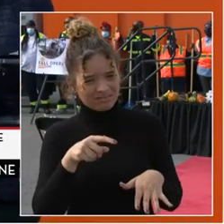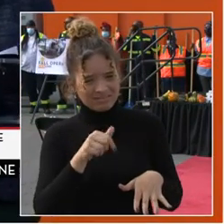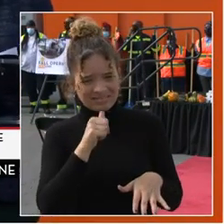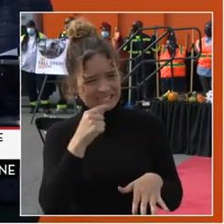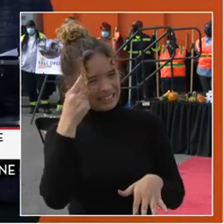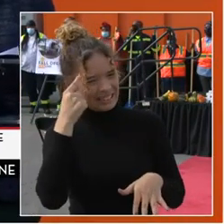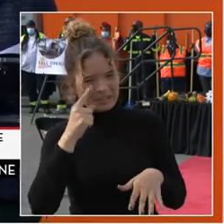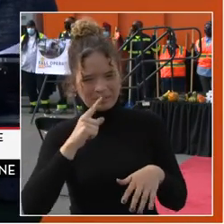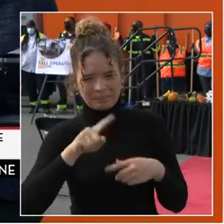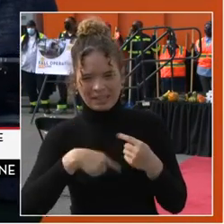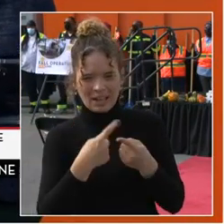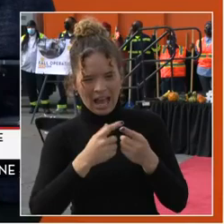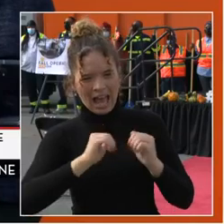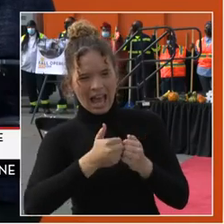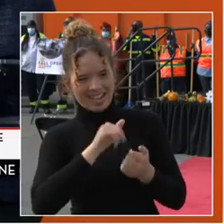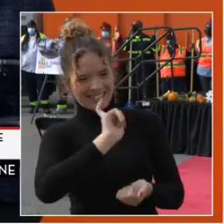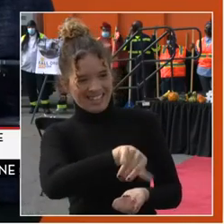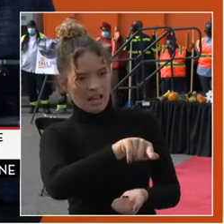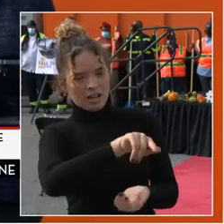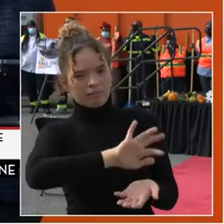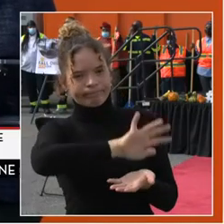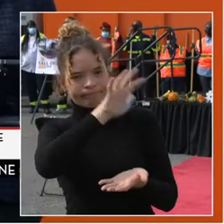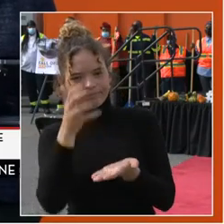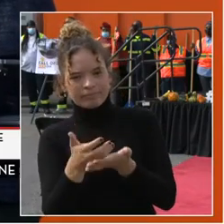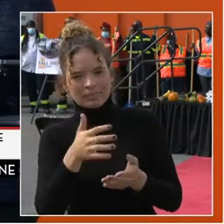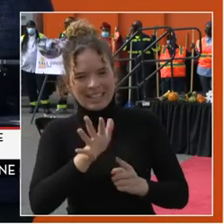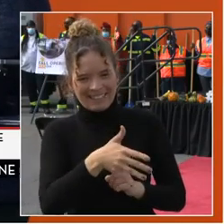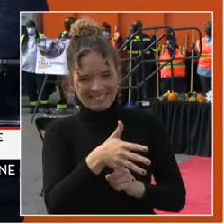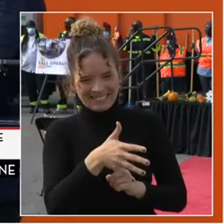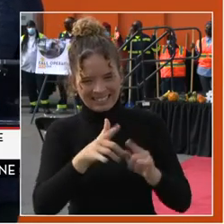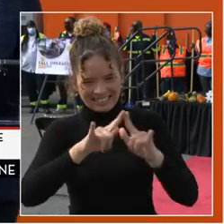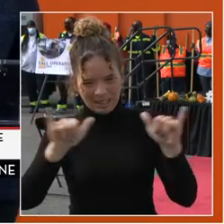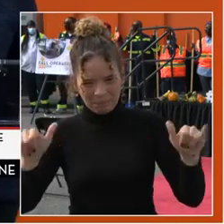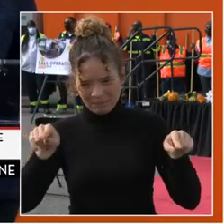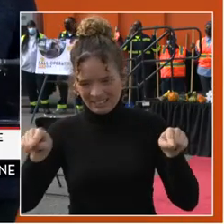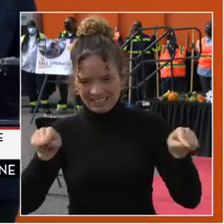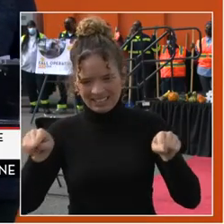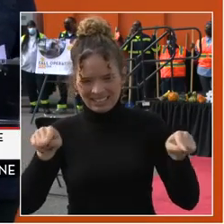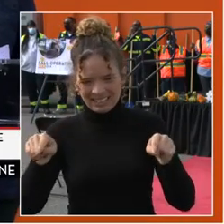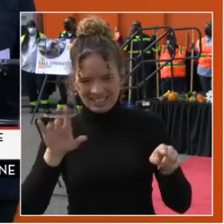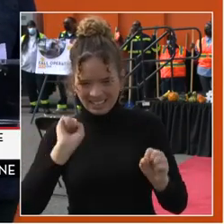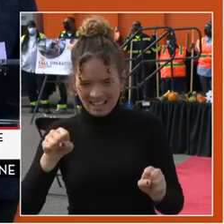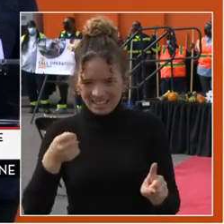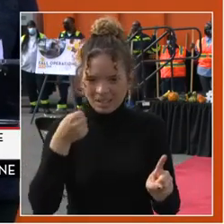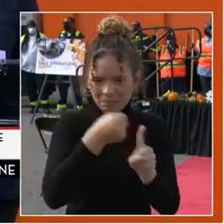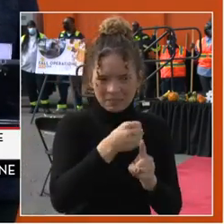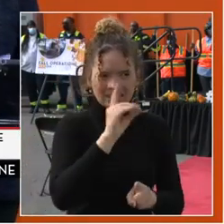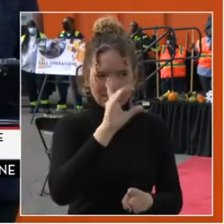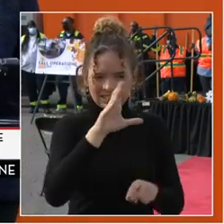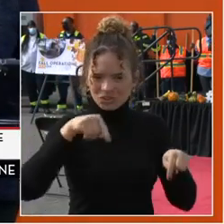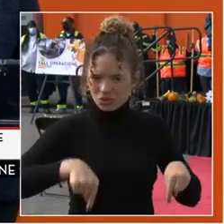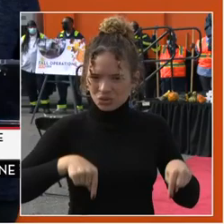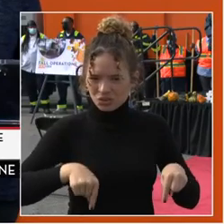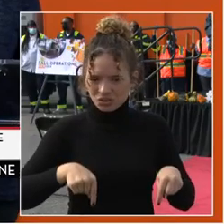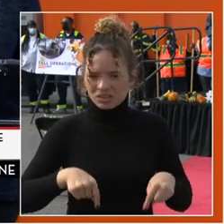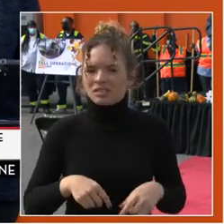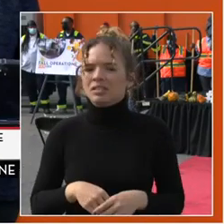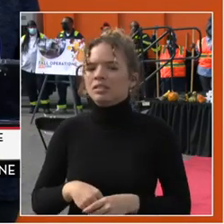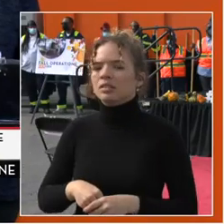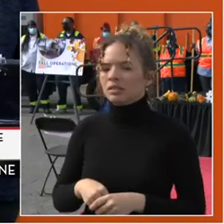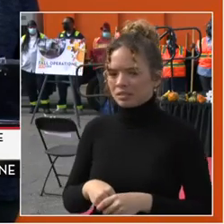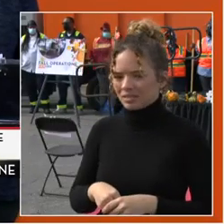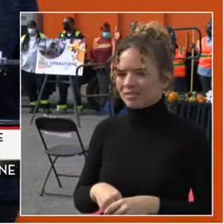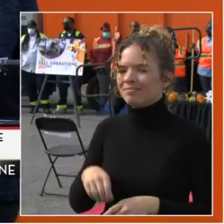that, could you guys talk about how that could add to water kind of getting... Well, it's always important to keep your own drains clear on